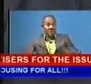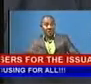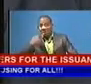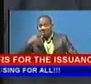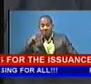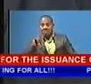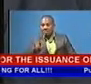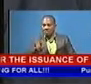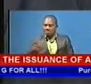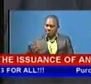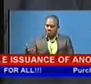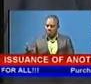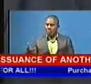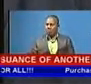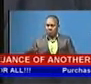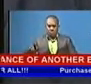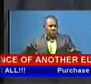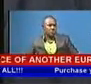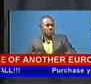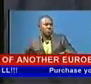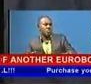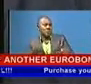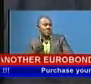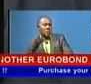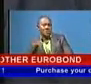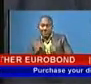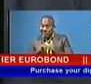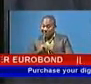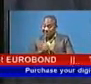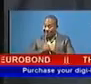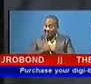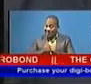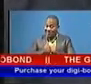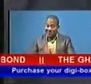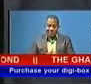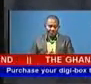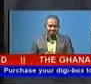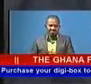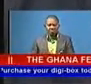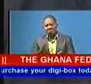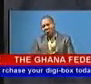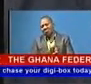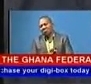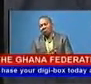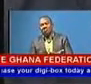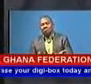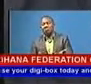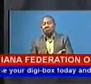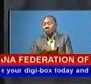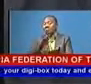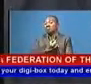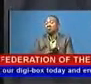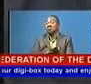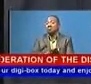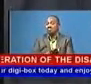were responded to in terms that were documented before the